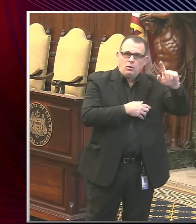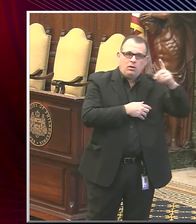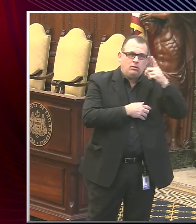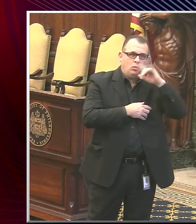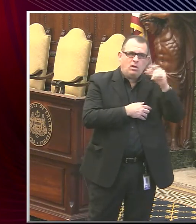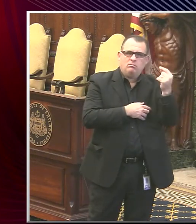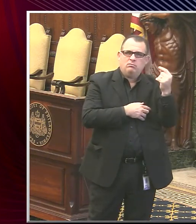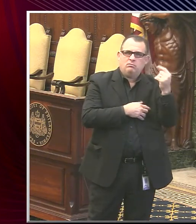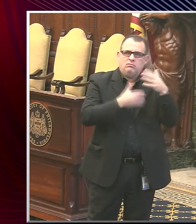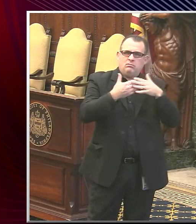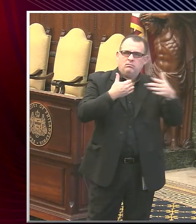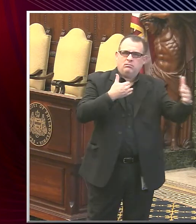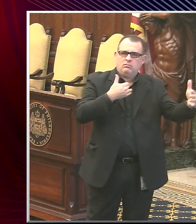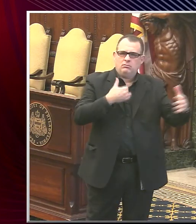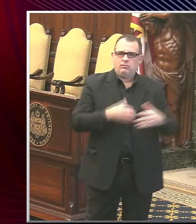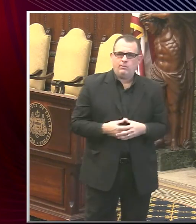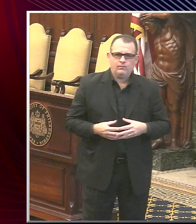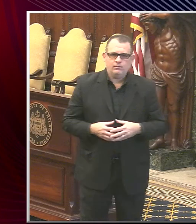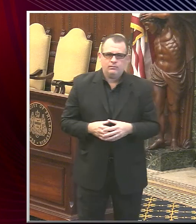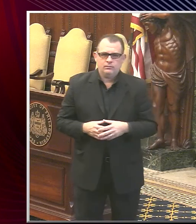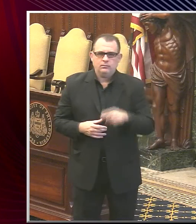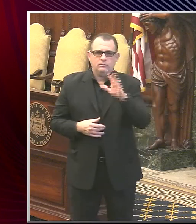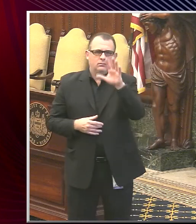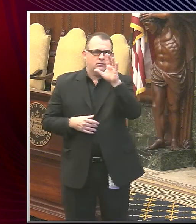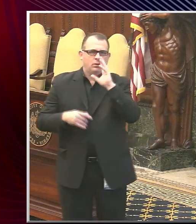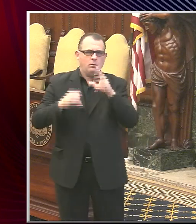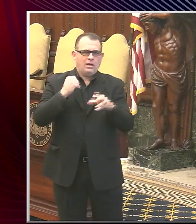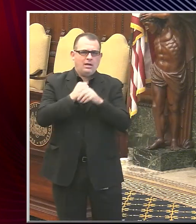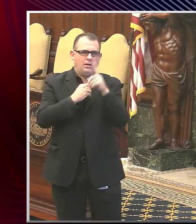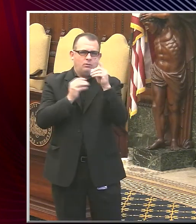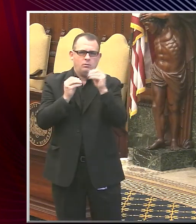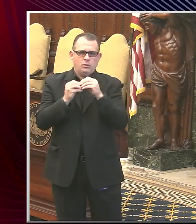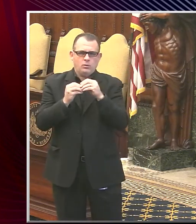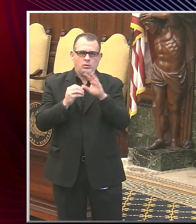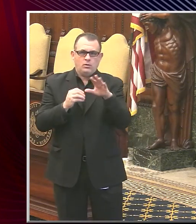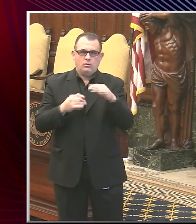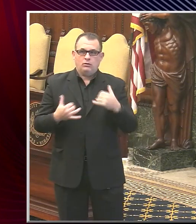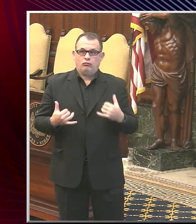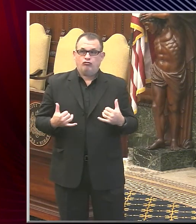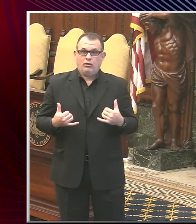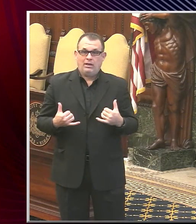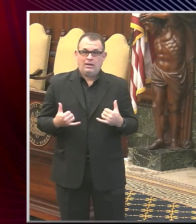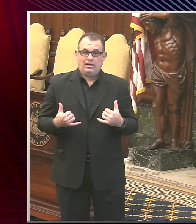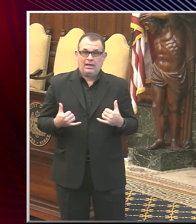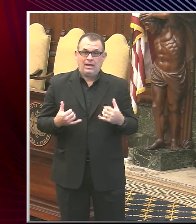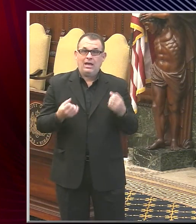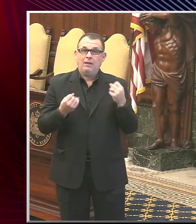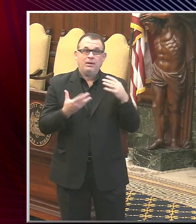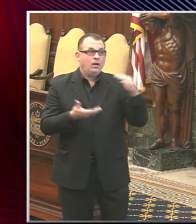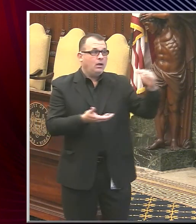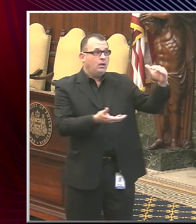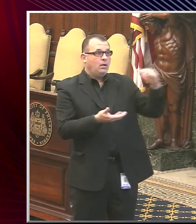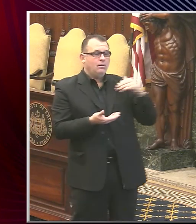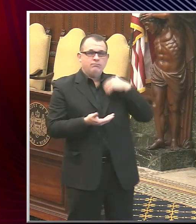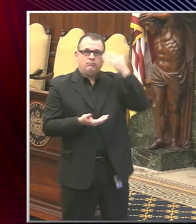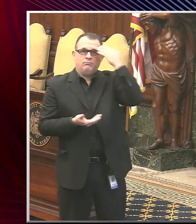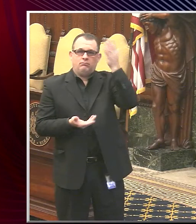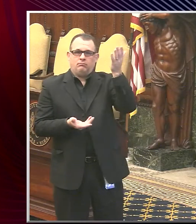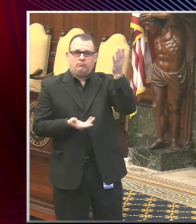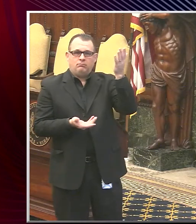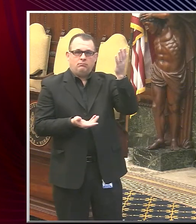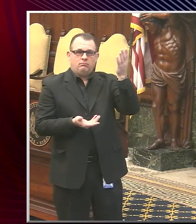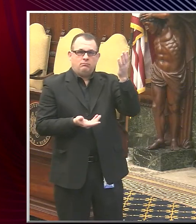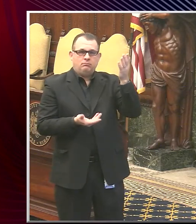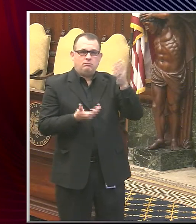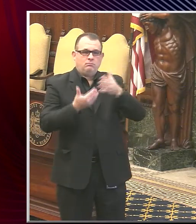The only other thing I'll say is we do not know at this point how many doses we're going to be getting in the weeks and months in the early